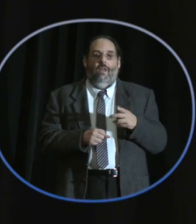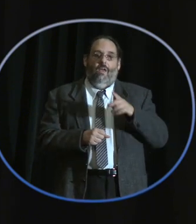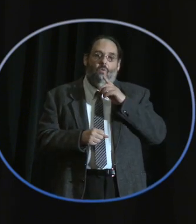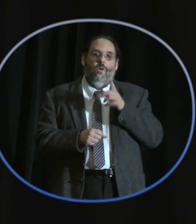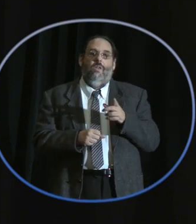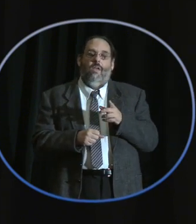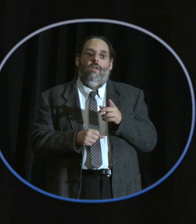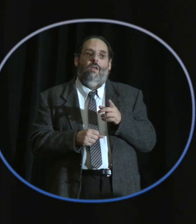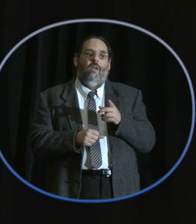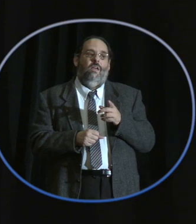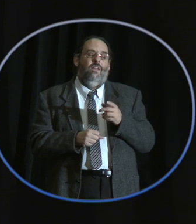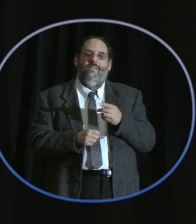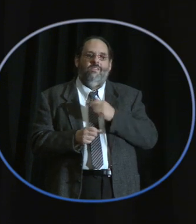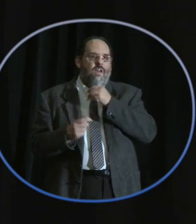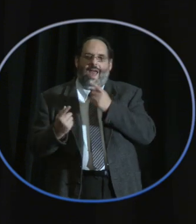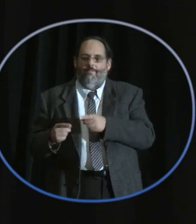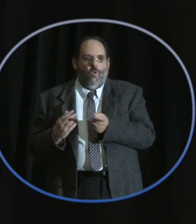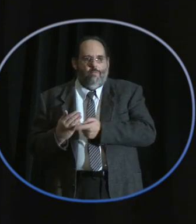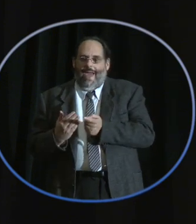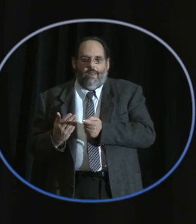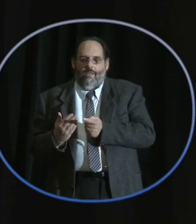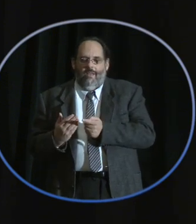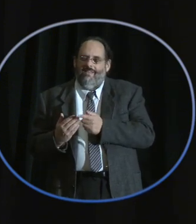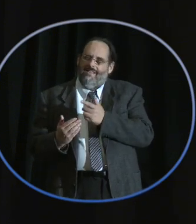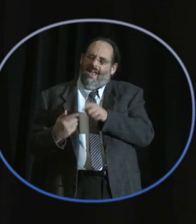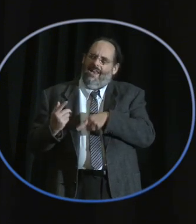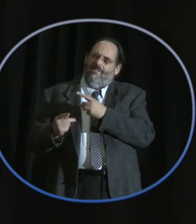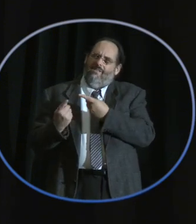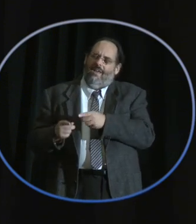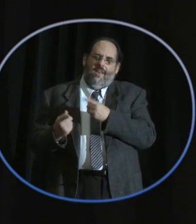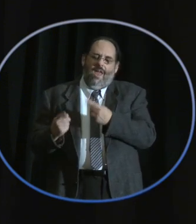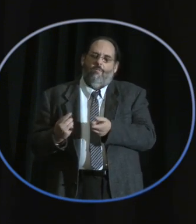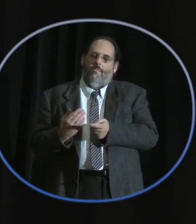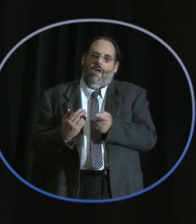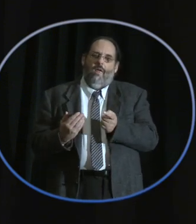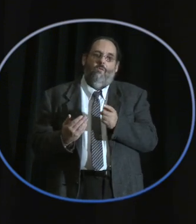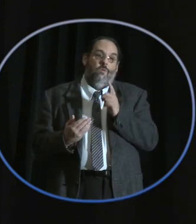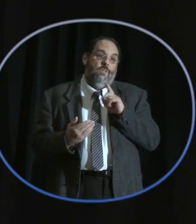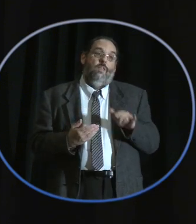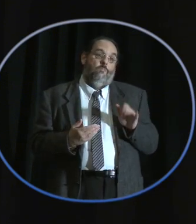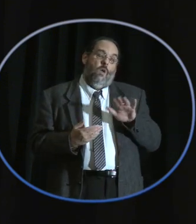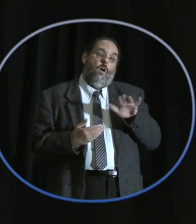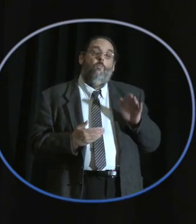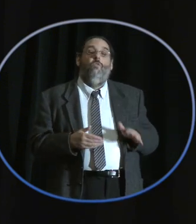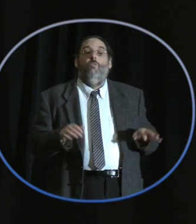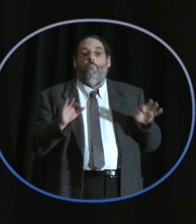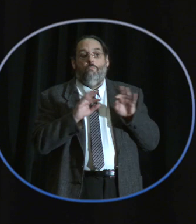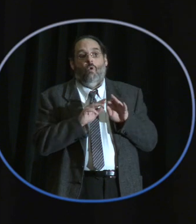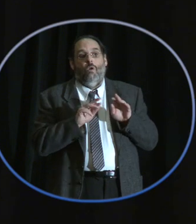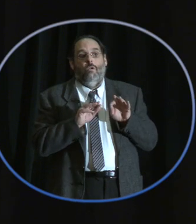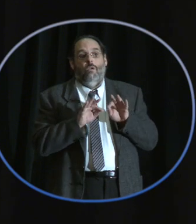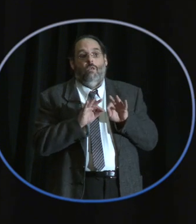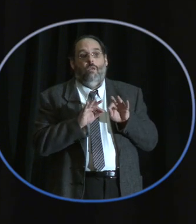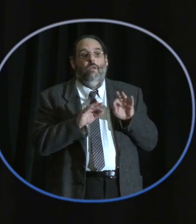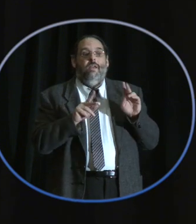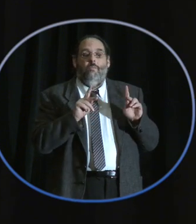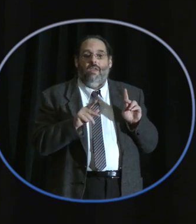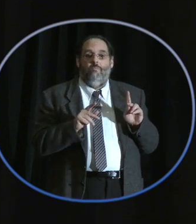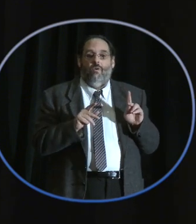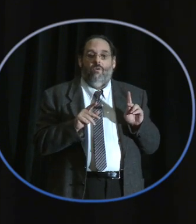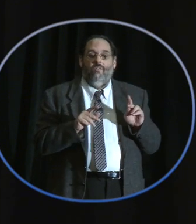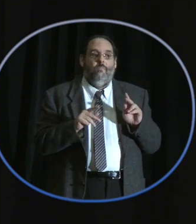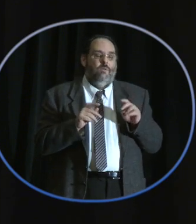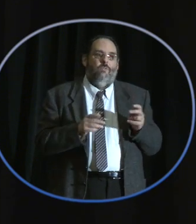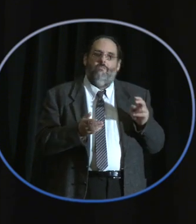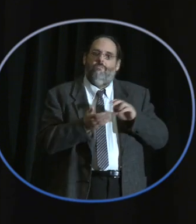really, these things don't happen without what I think are some of our most important first responders, and those are the people that